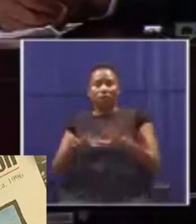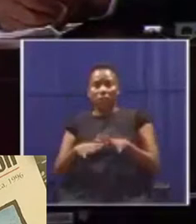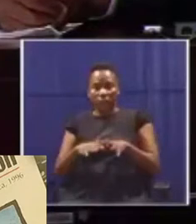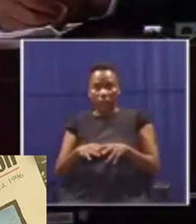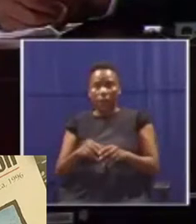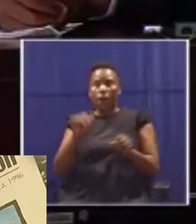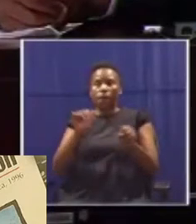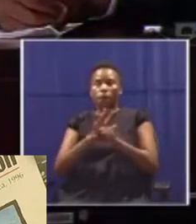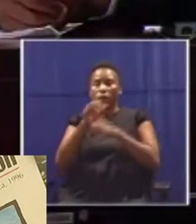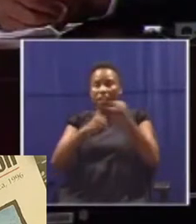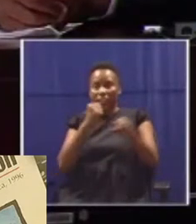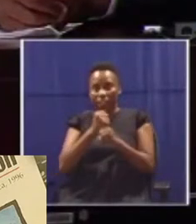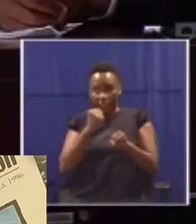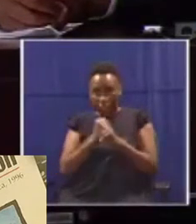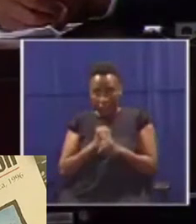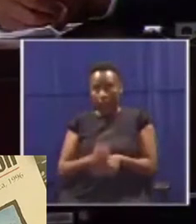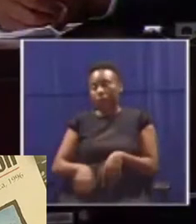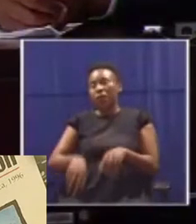February 2022 to